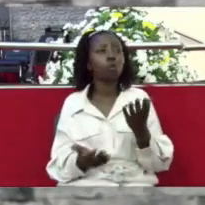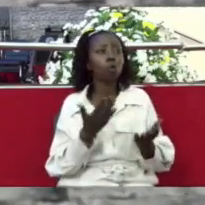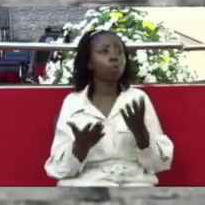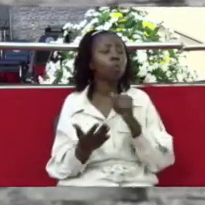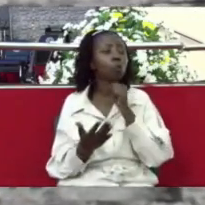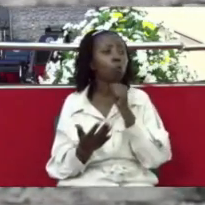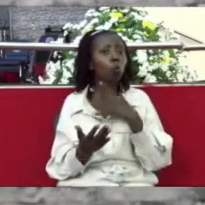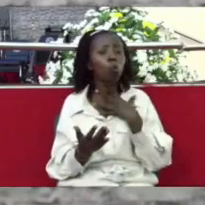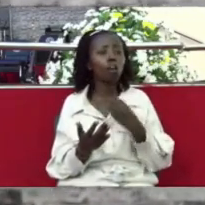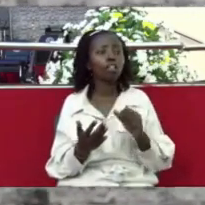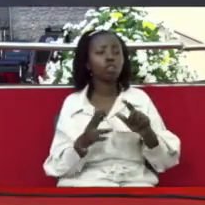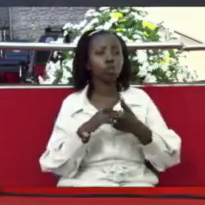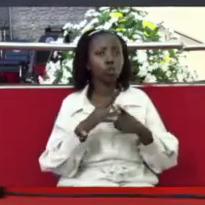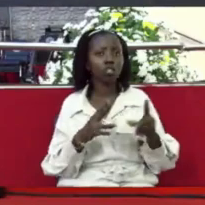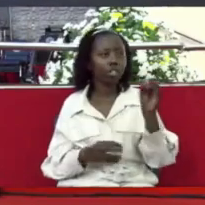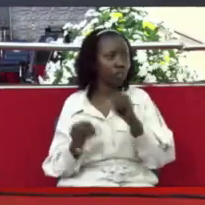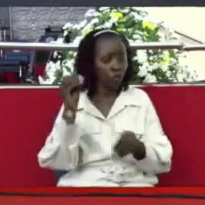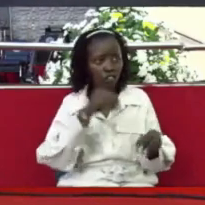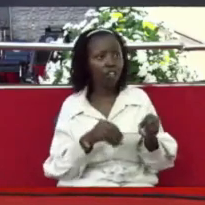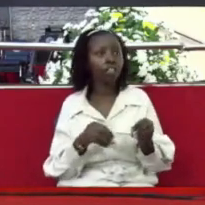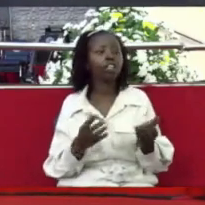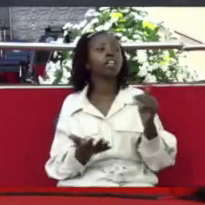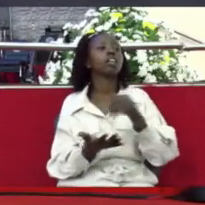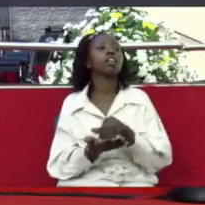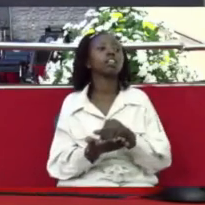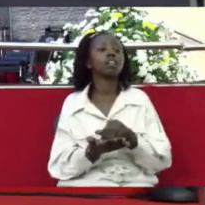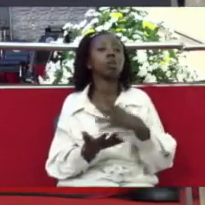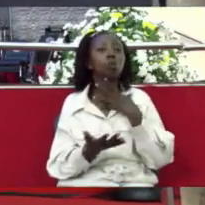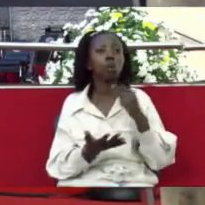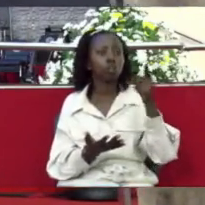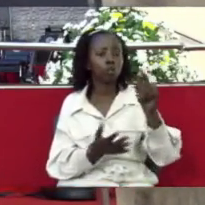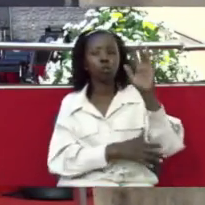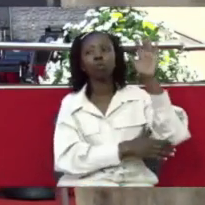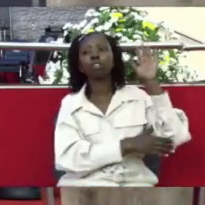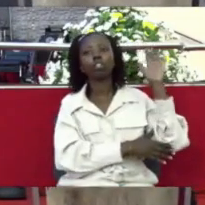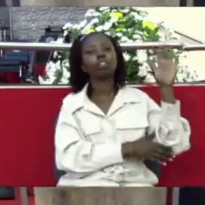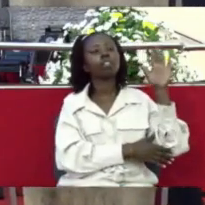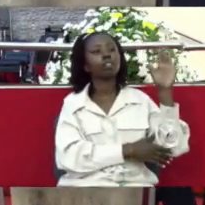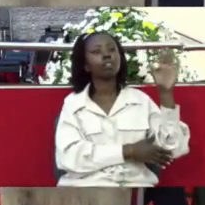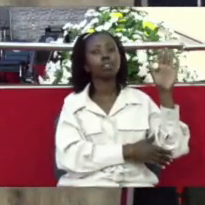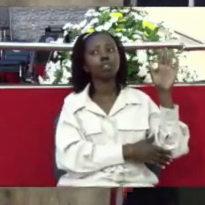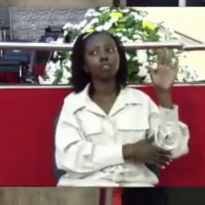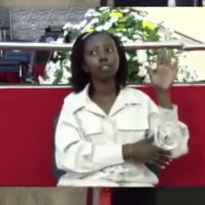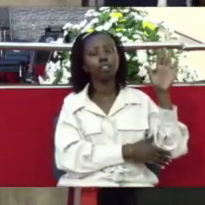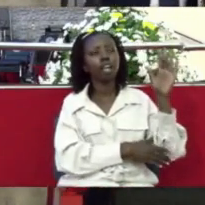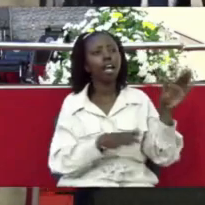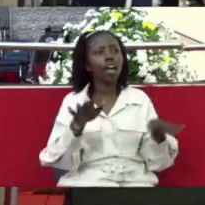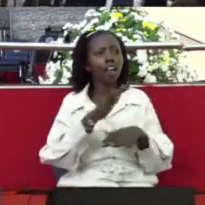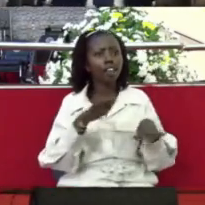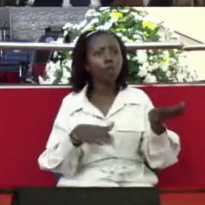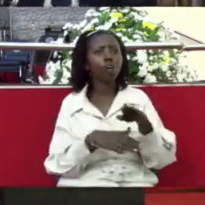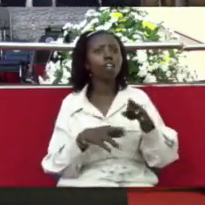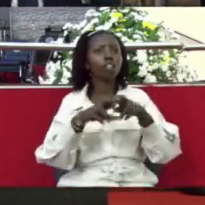again, ama kuanza kutoa fungu mara tena, I want you to raise your hand. Ungetaka uinue mkono wako. All over this room.